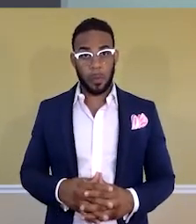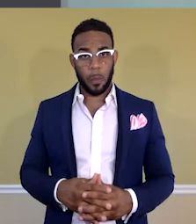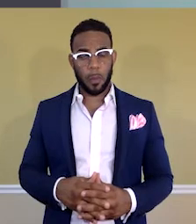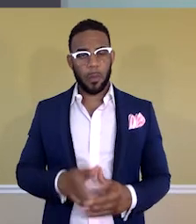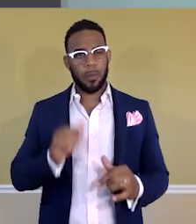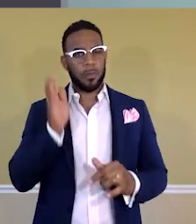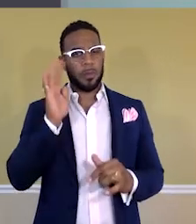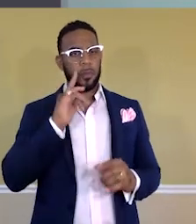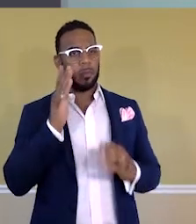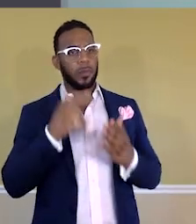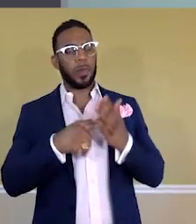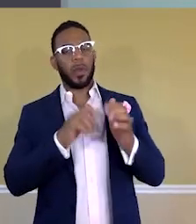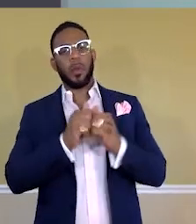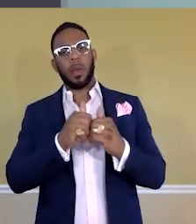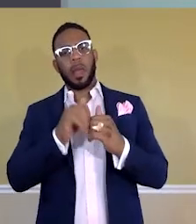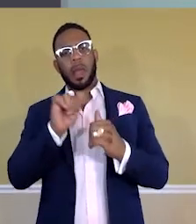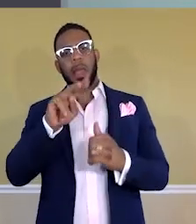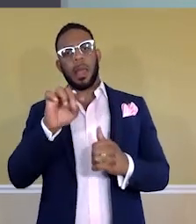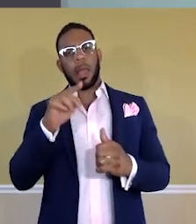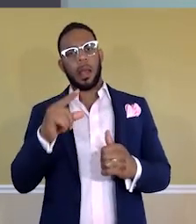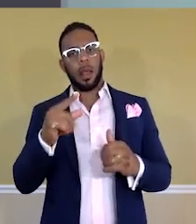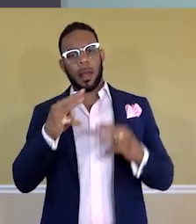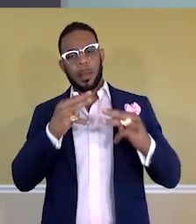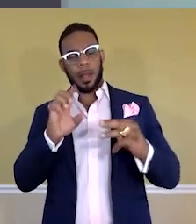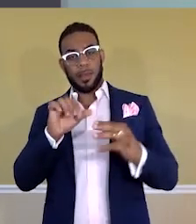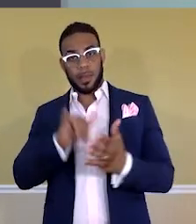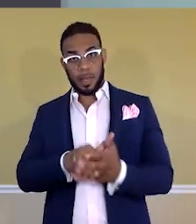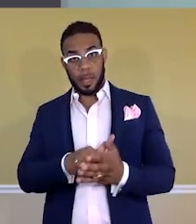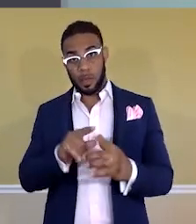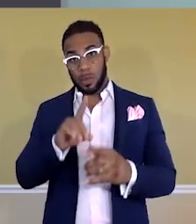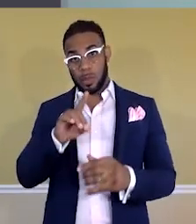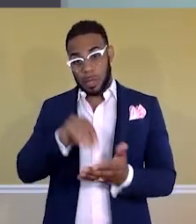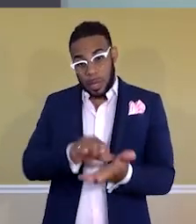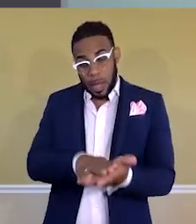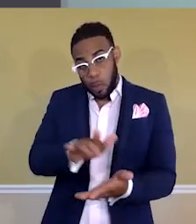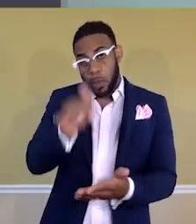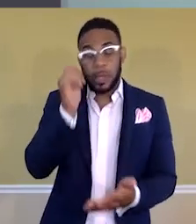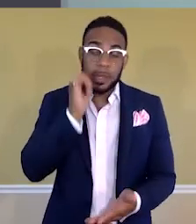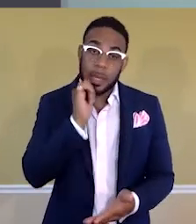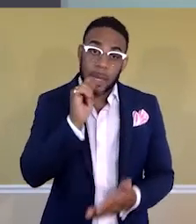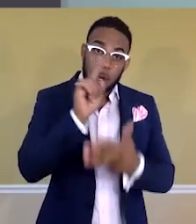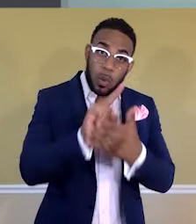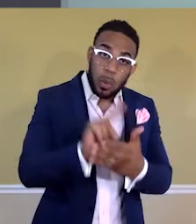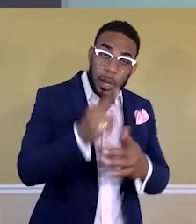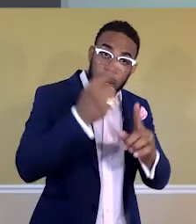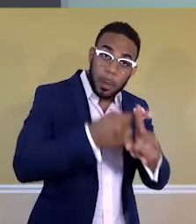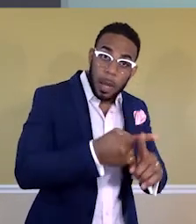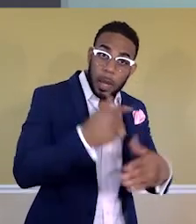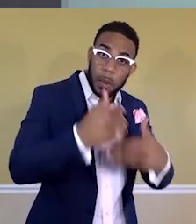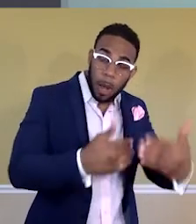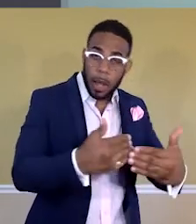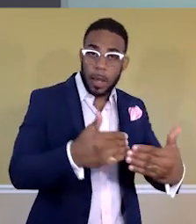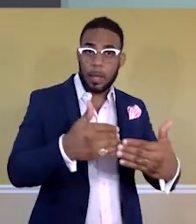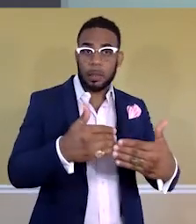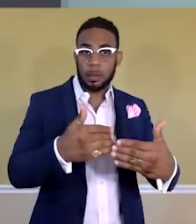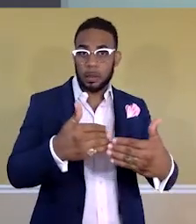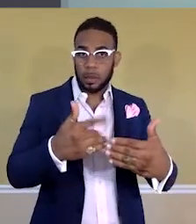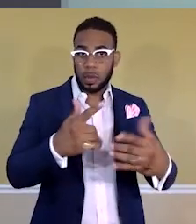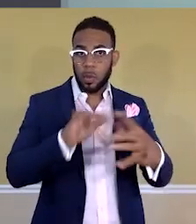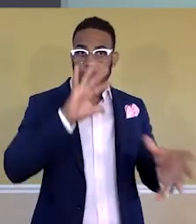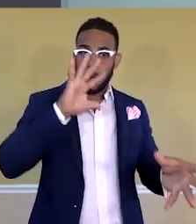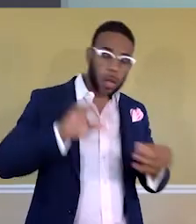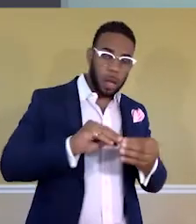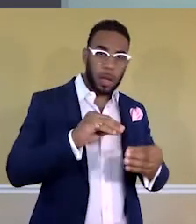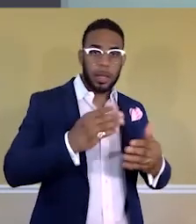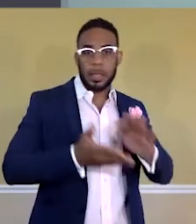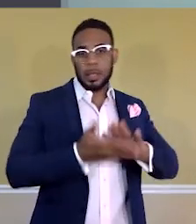this talk will present you with an analog methodology of that to document your daily, weekly, and monthly progress at work, with the culmination